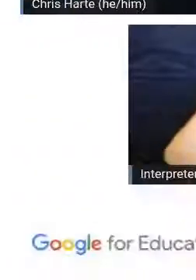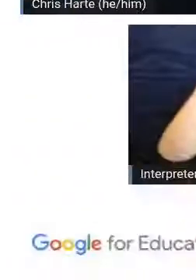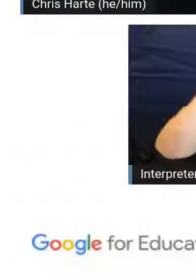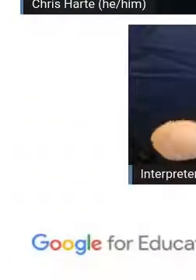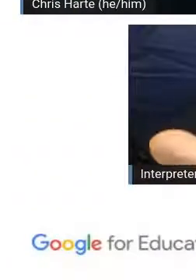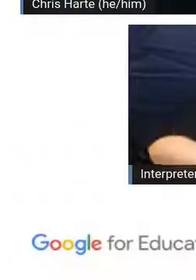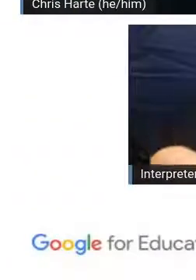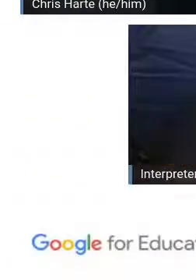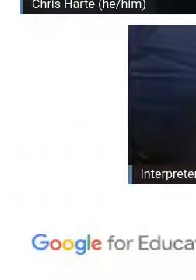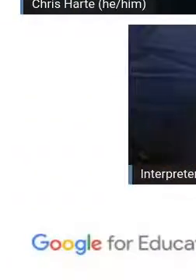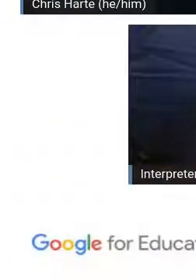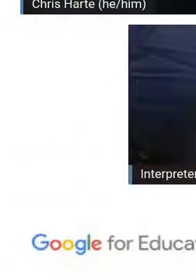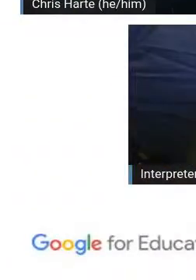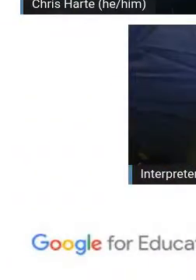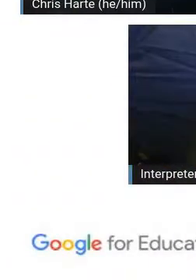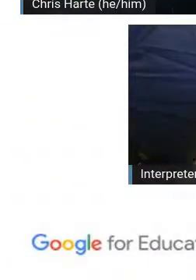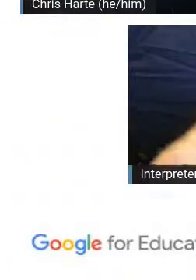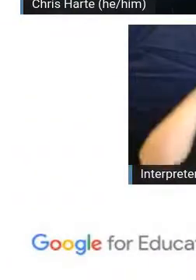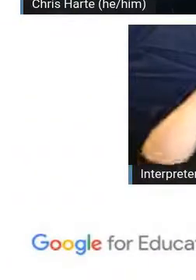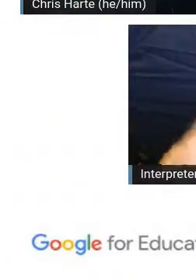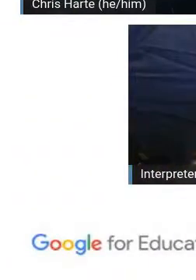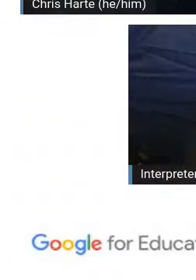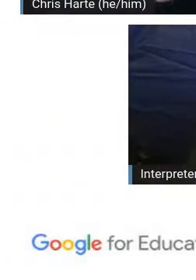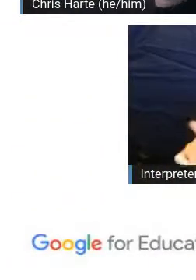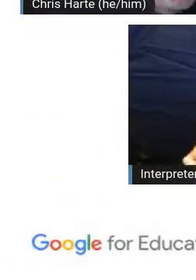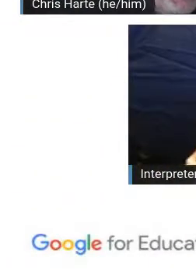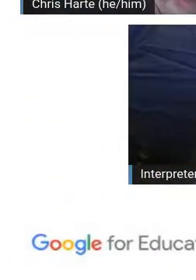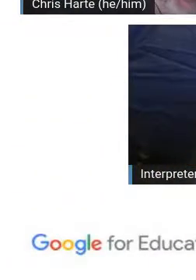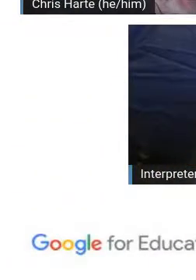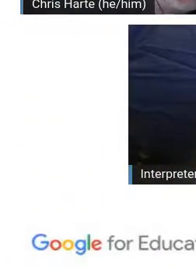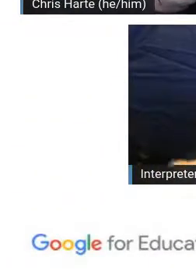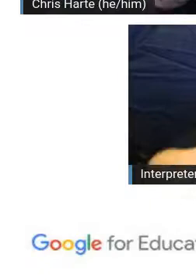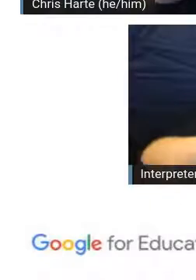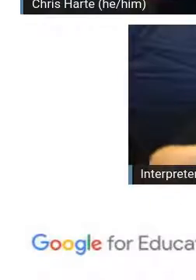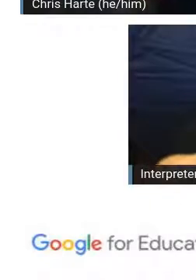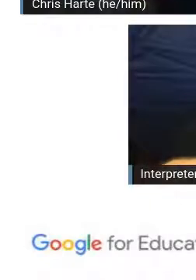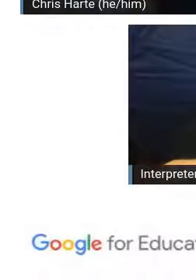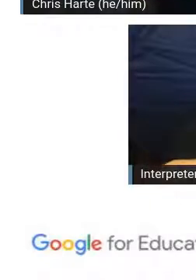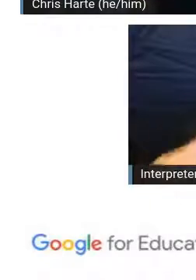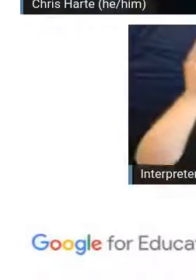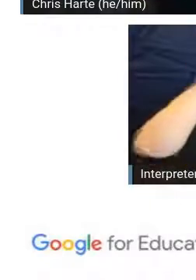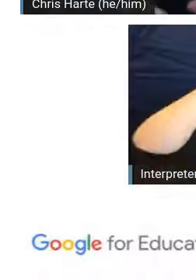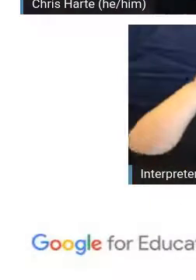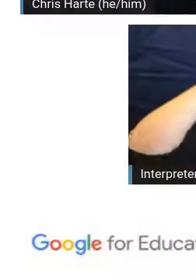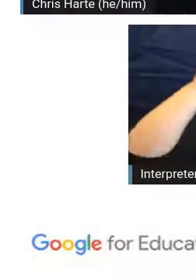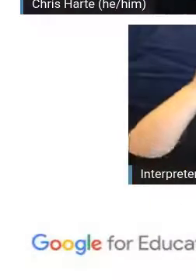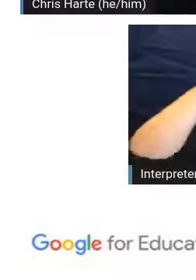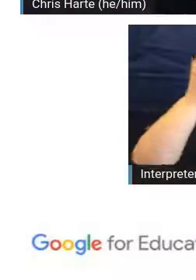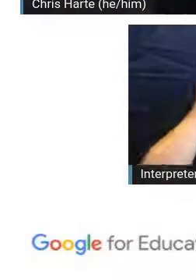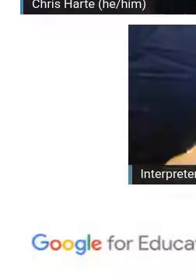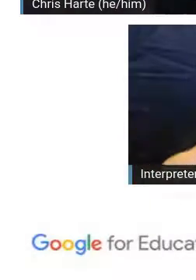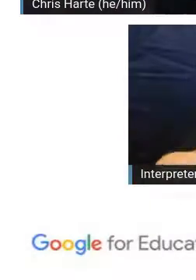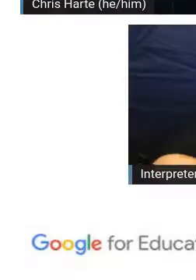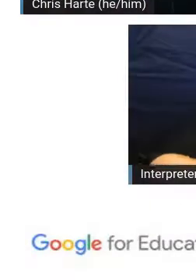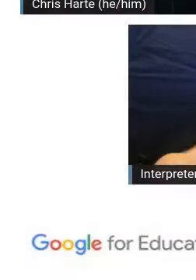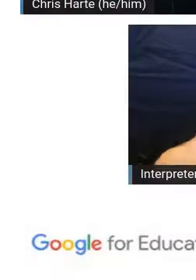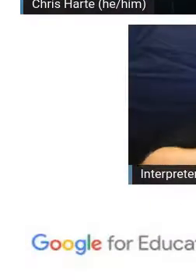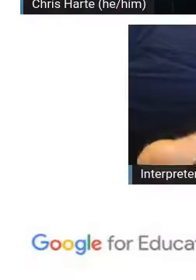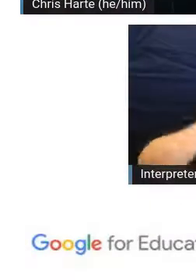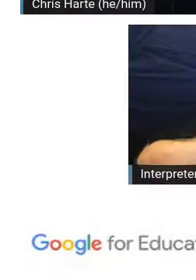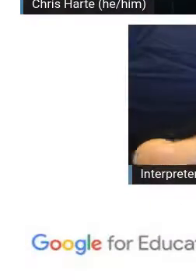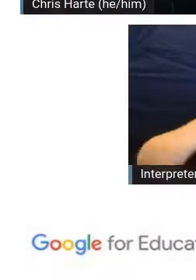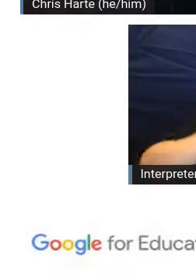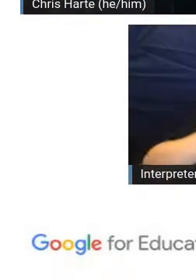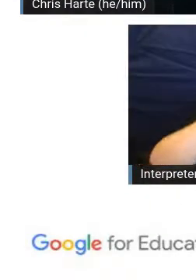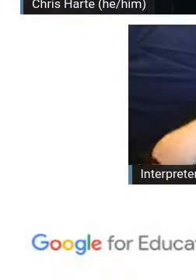I often forget to send a follow-up email until quite late because I want to go and eat something now. But it will definitely get